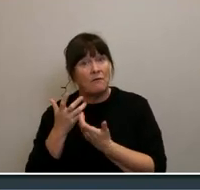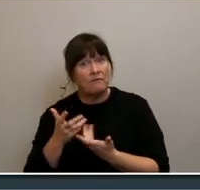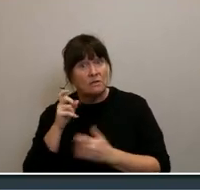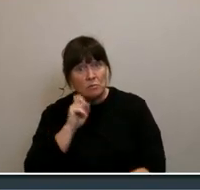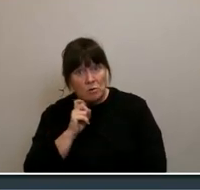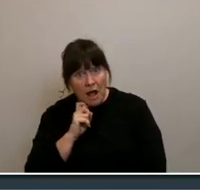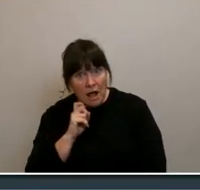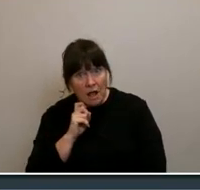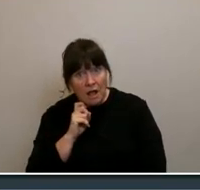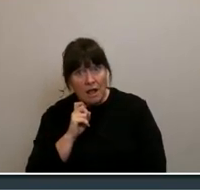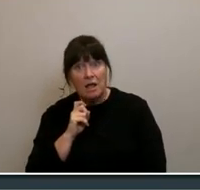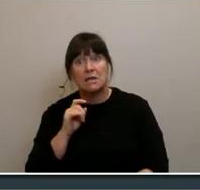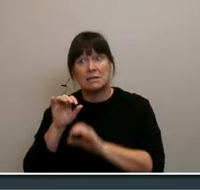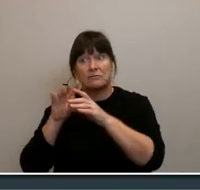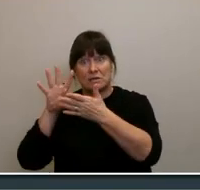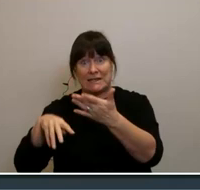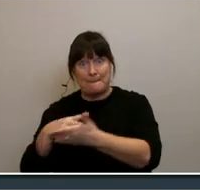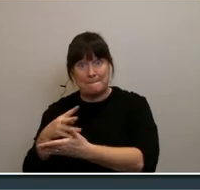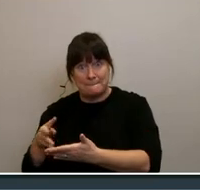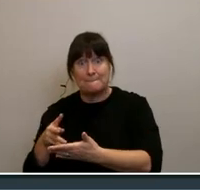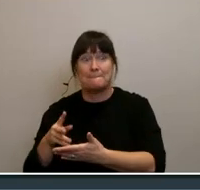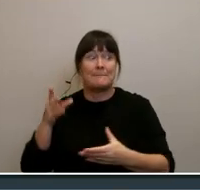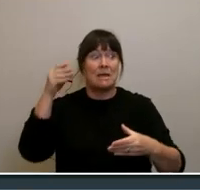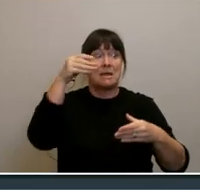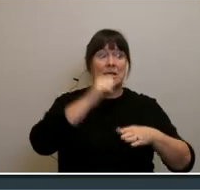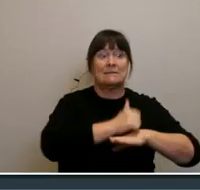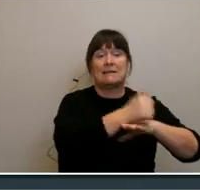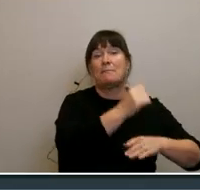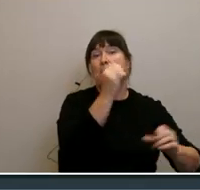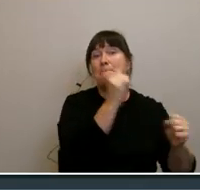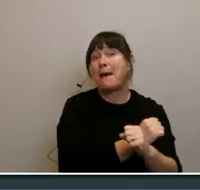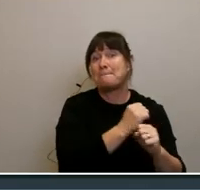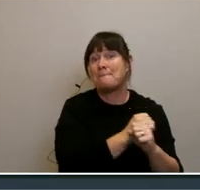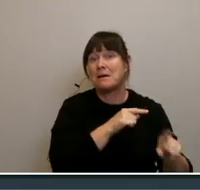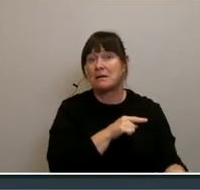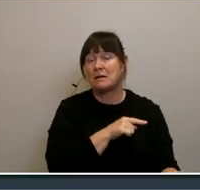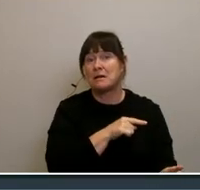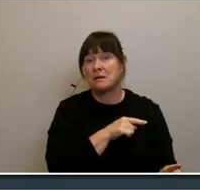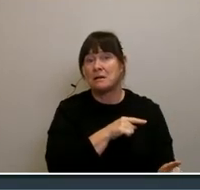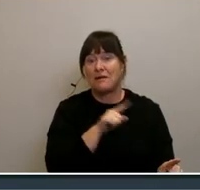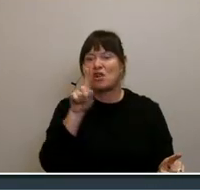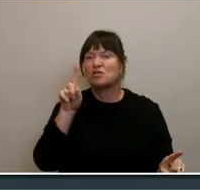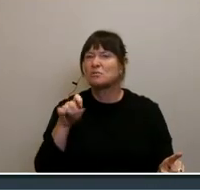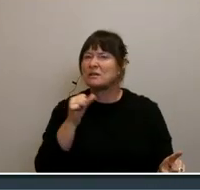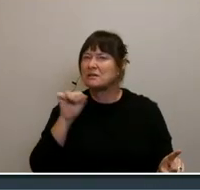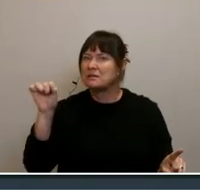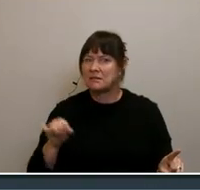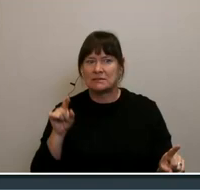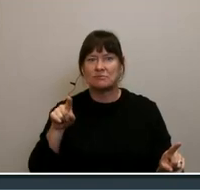freshwater mitigation scheme, is to install that pump. Have it on a switch system,